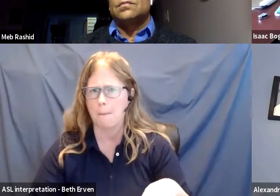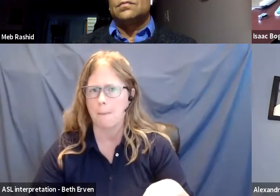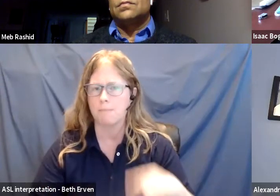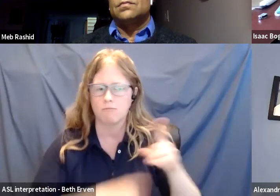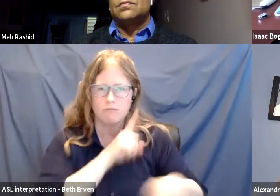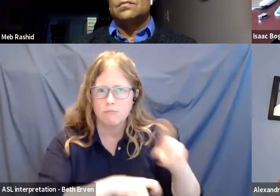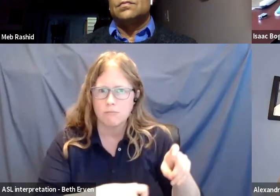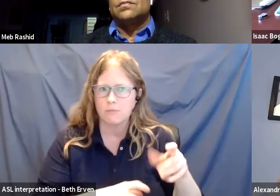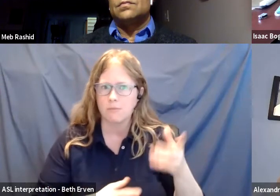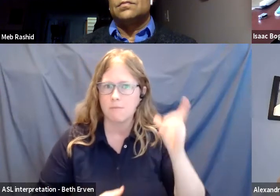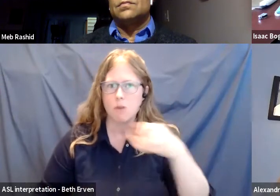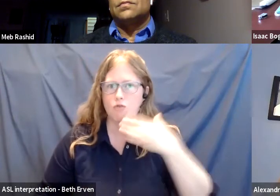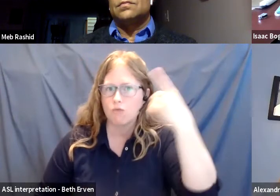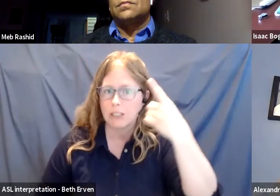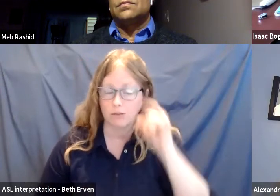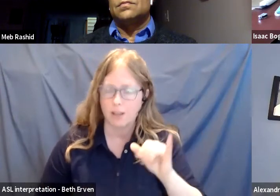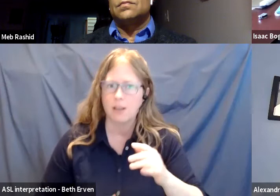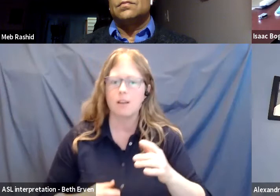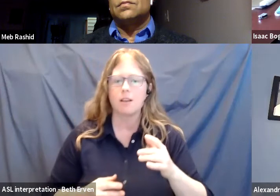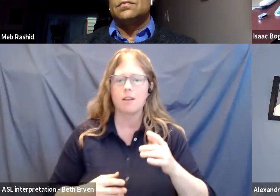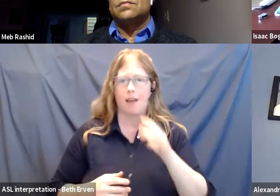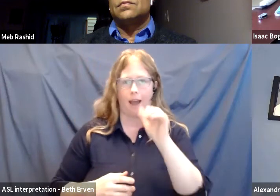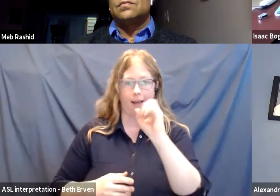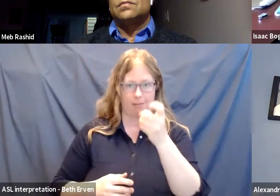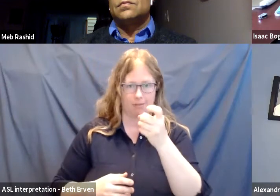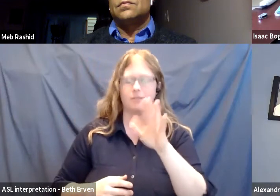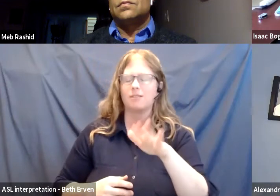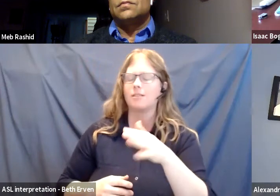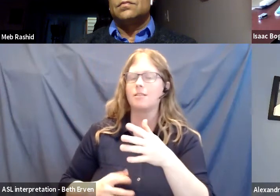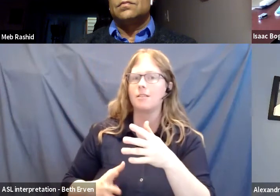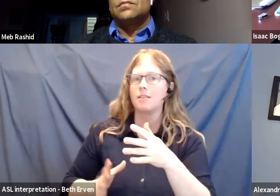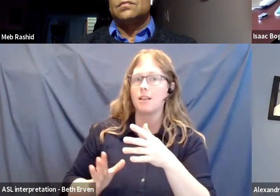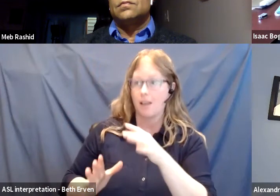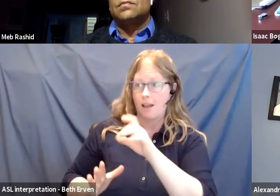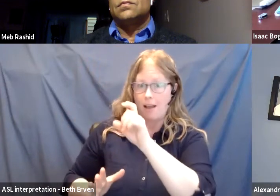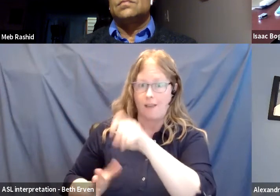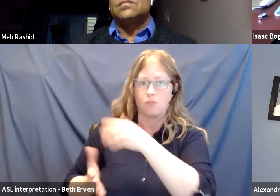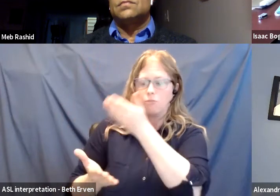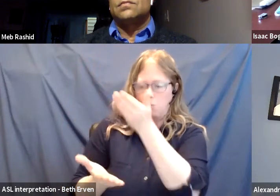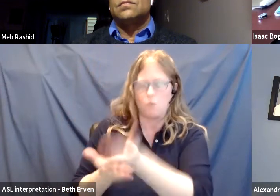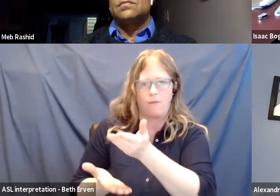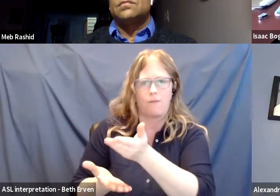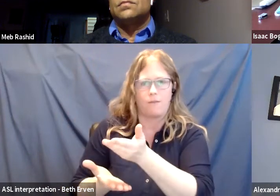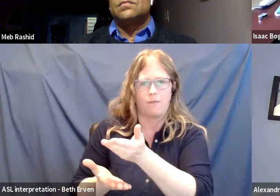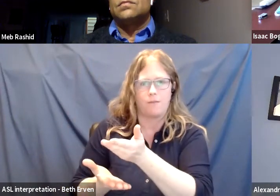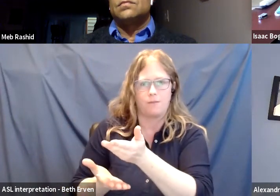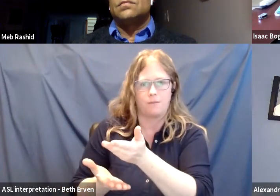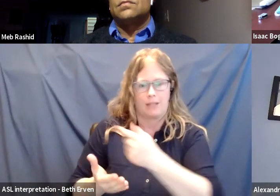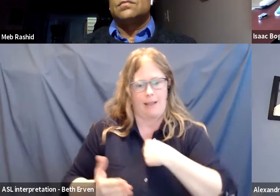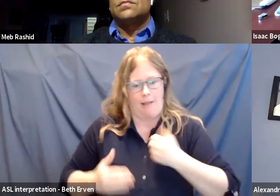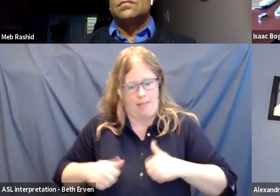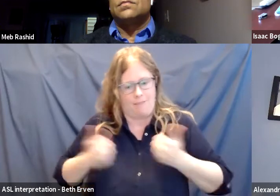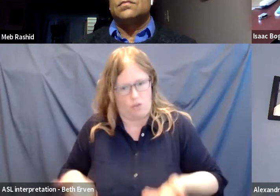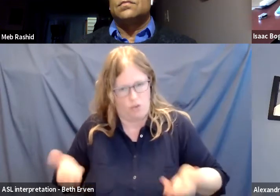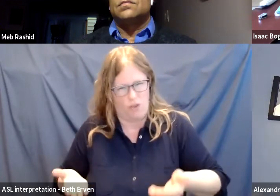comes up too often. Yes, I can venture a little bit into that. It's that if you do have to prove that you're a resident, it would be tough for a